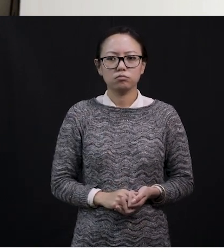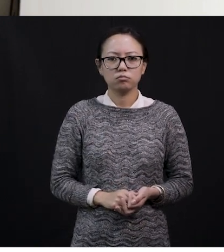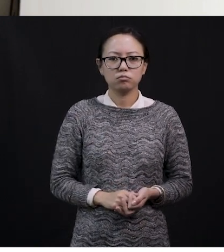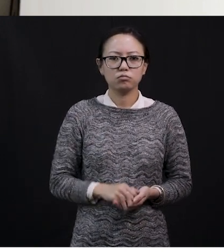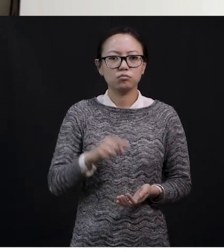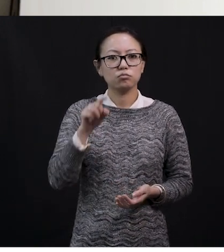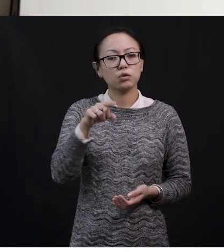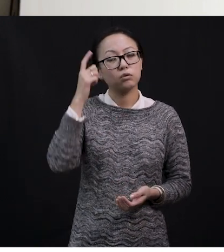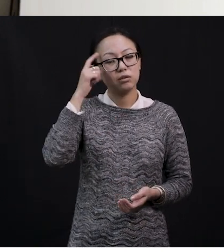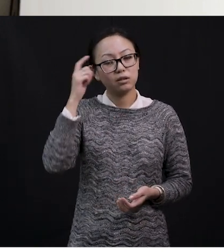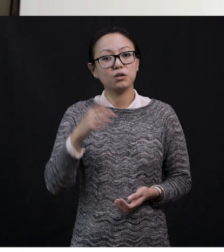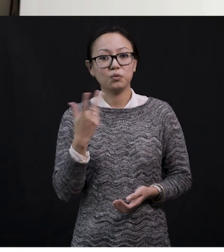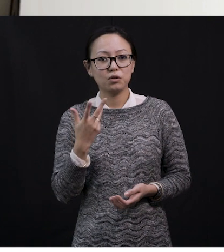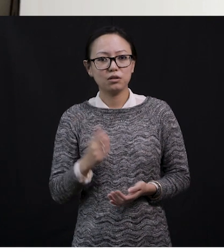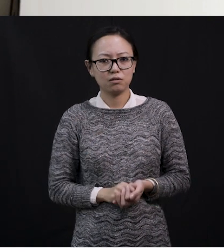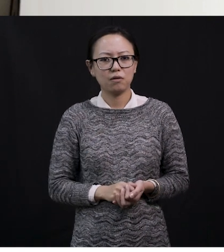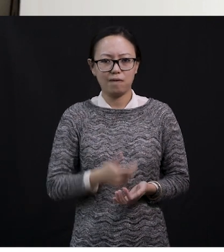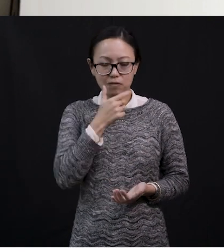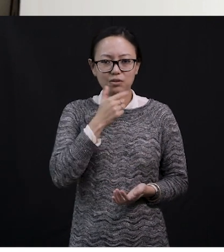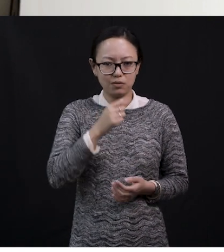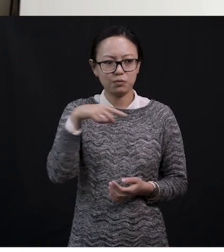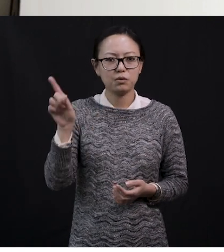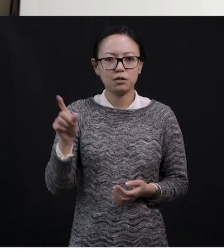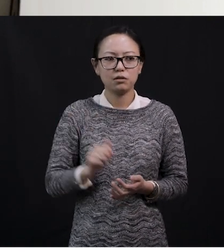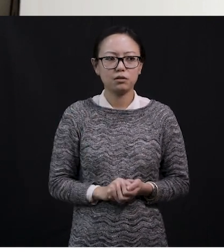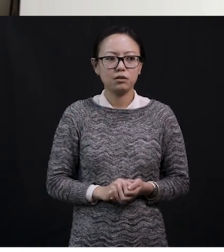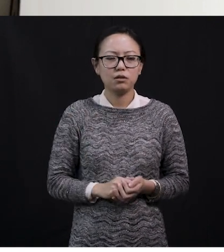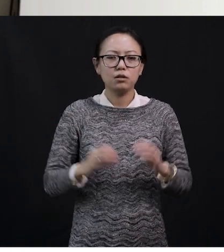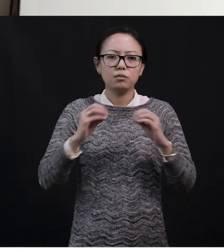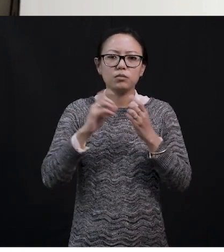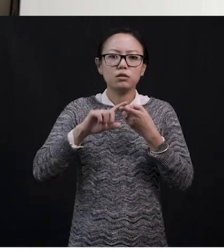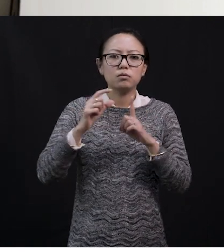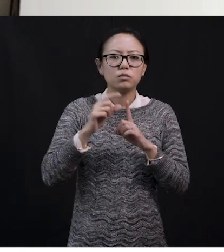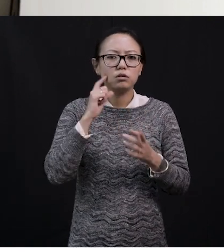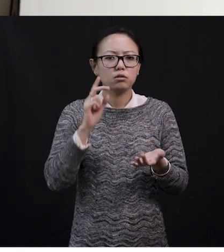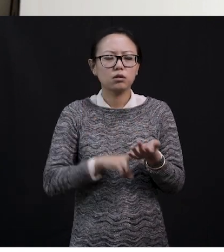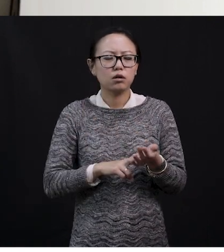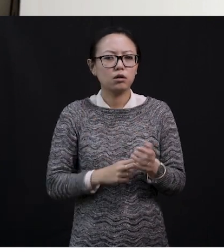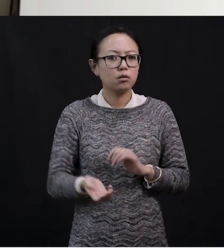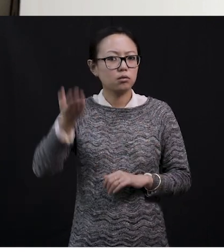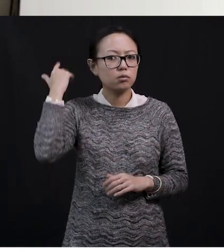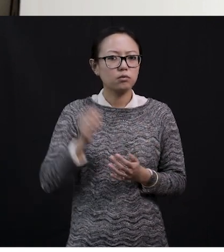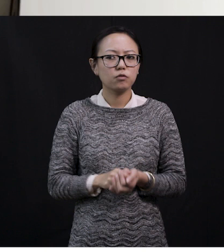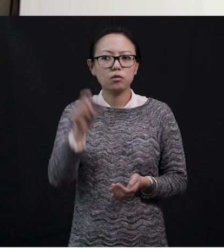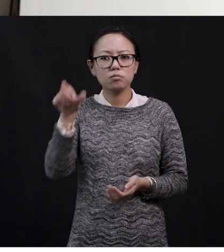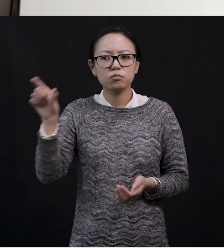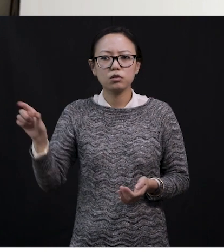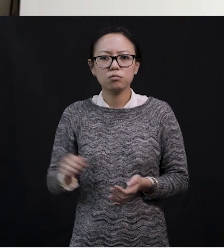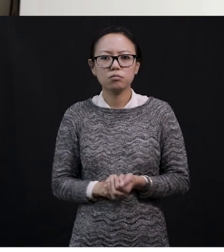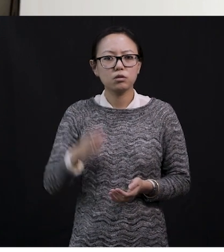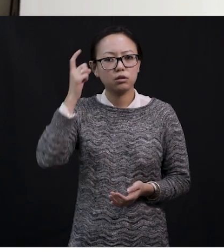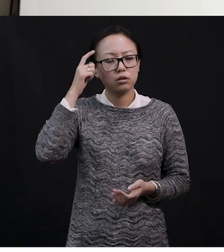here? Because Bipin Babu is the one who has the good memory. All this time he has a reputation for it, doing his work